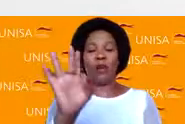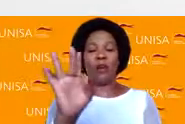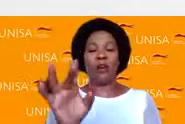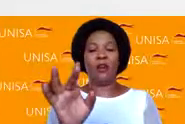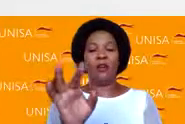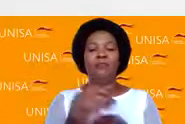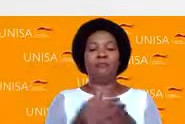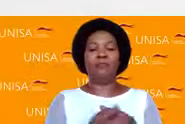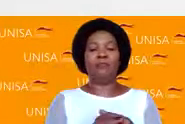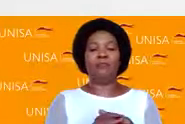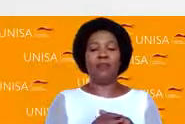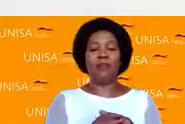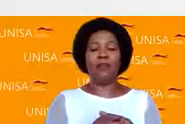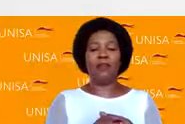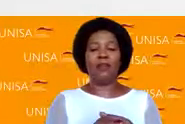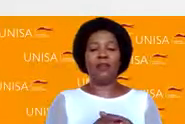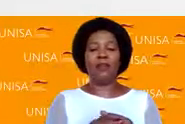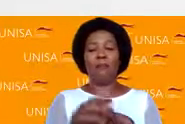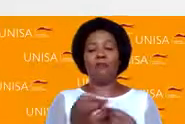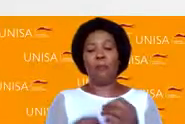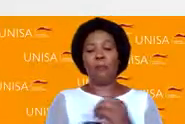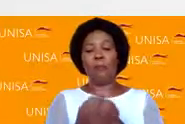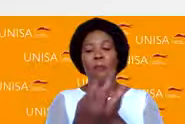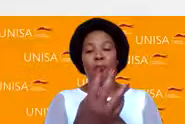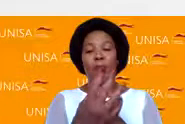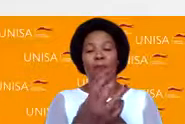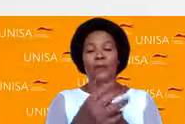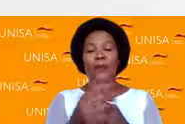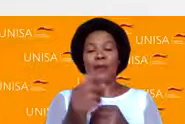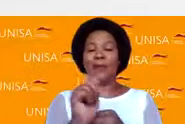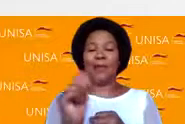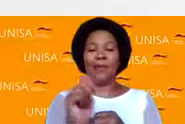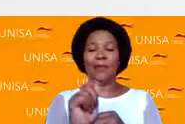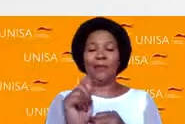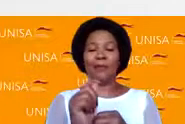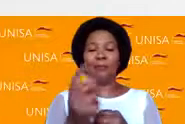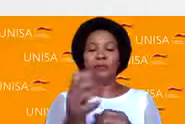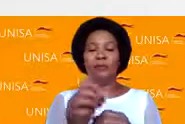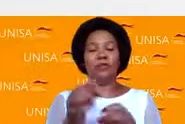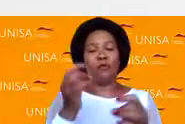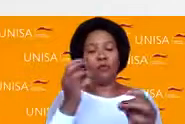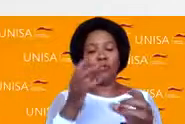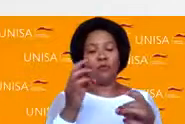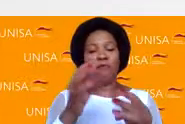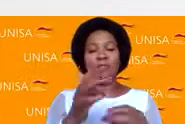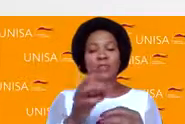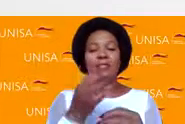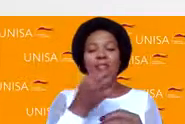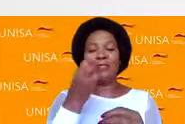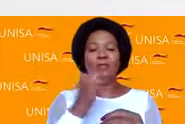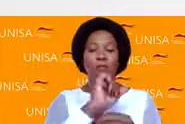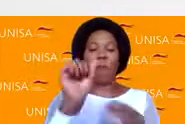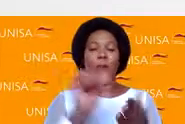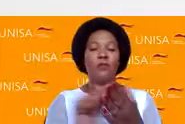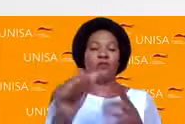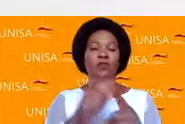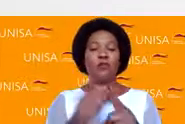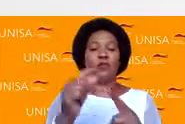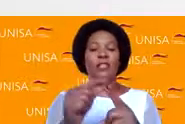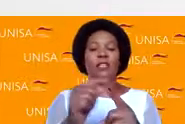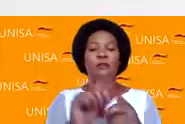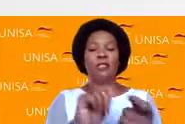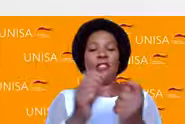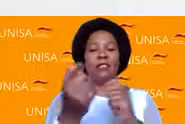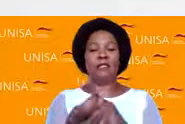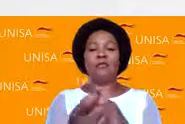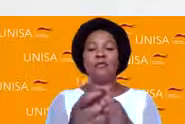the green banner to appear to verify that your information or your password has been changed. Because else you might,